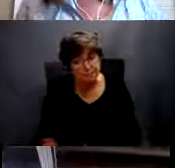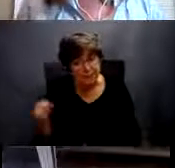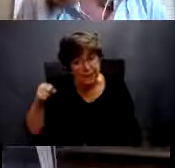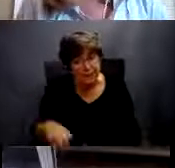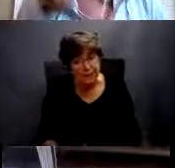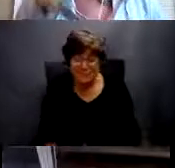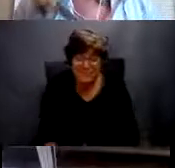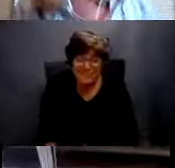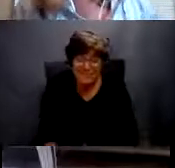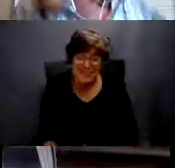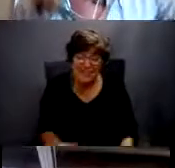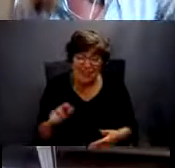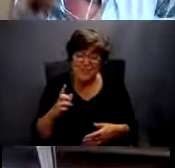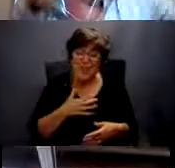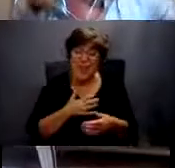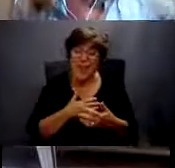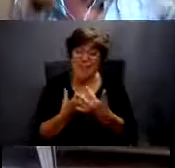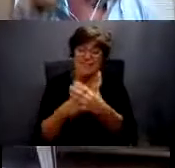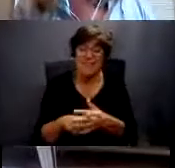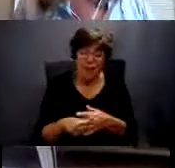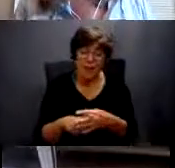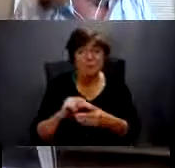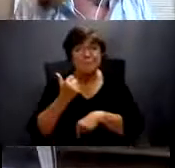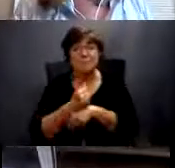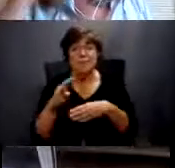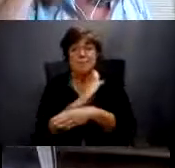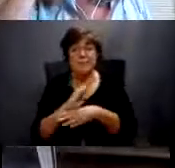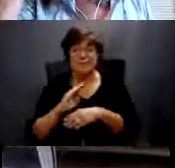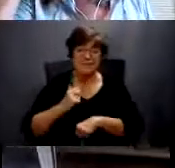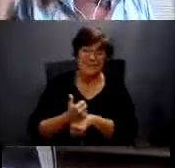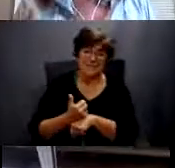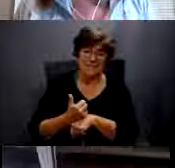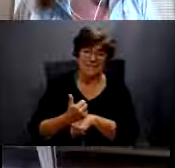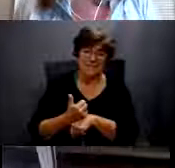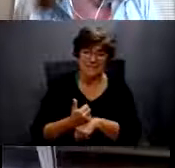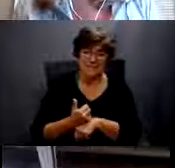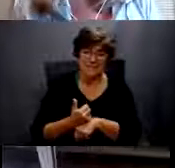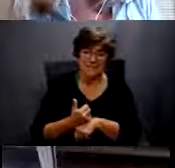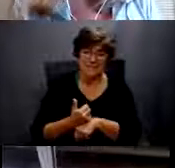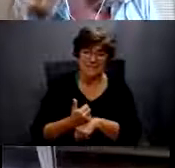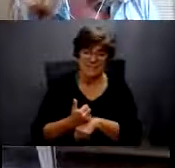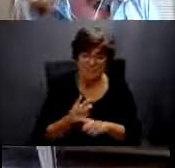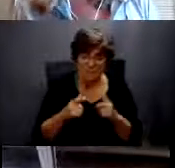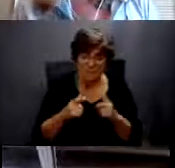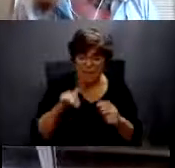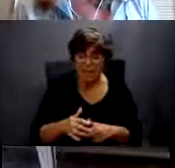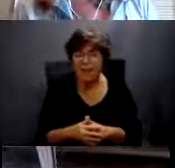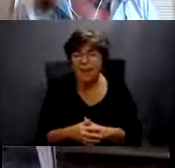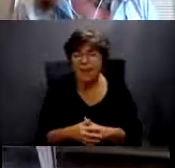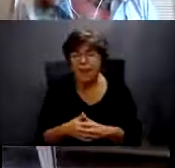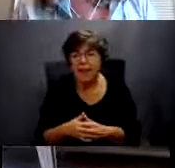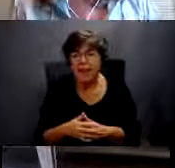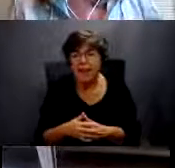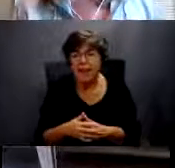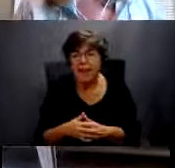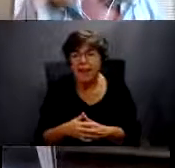that's kind of where my entrepreneur spirit came from. I have owned multiple businesses. I